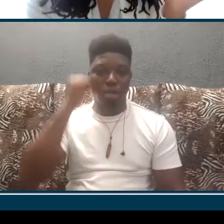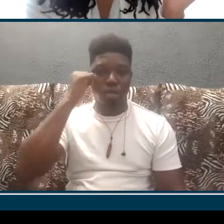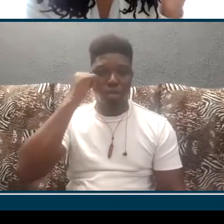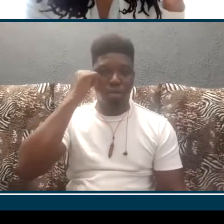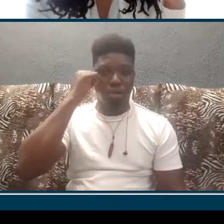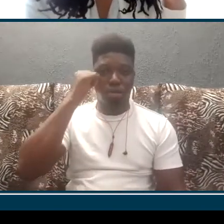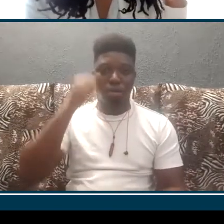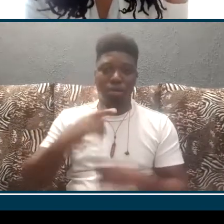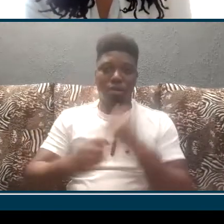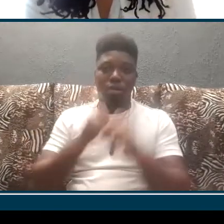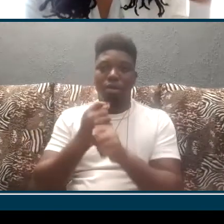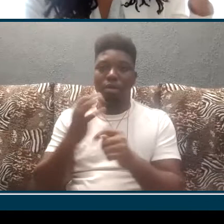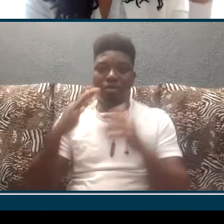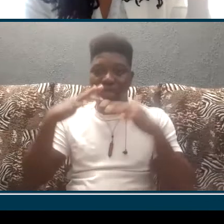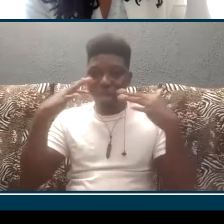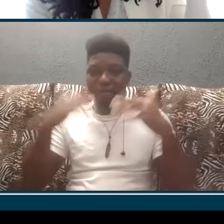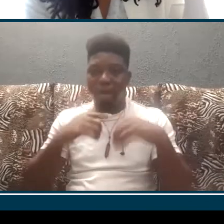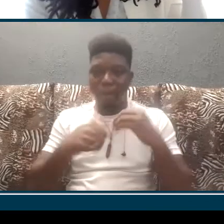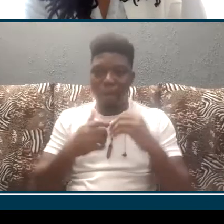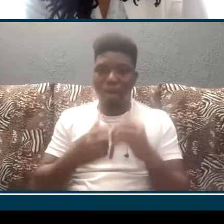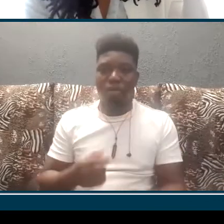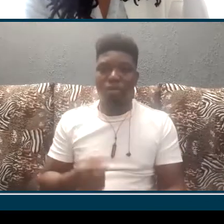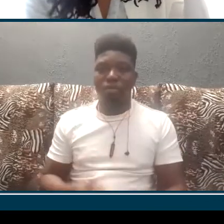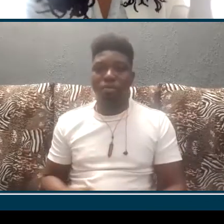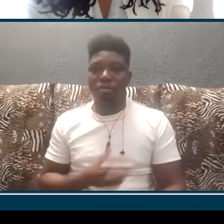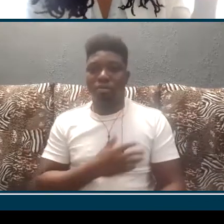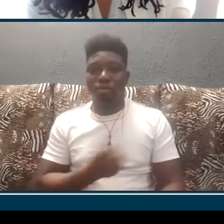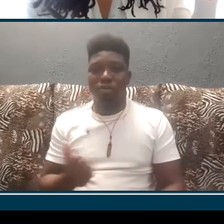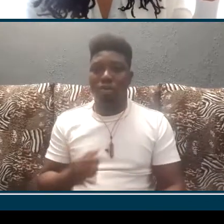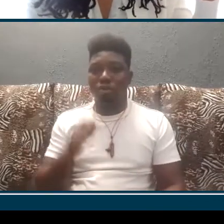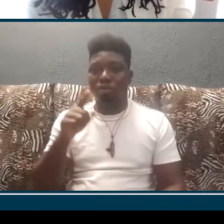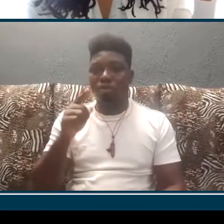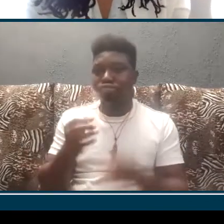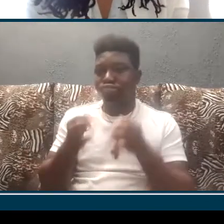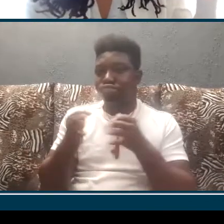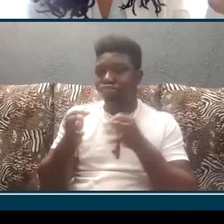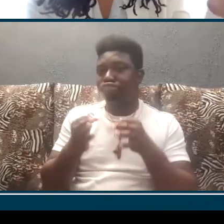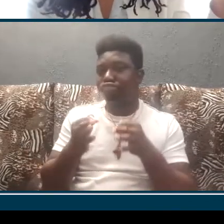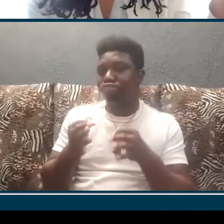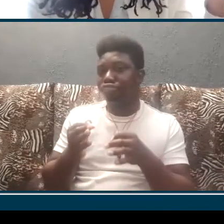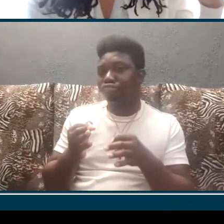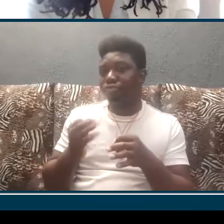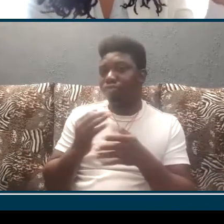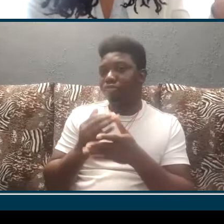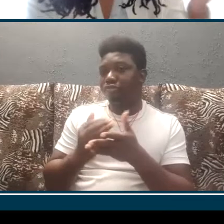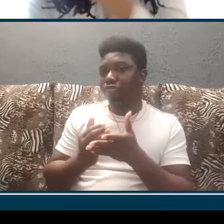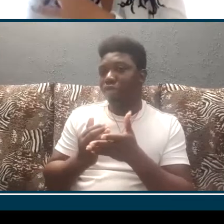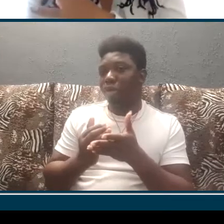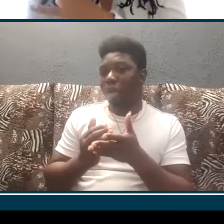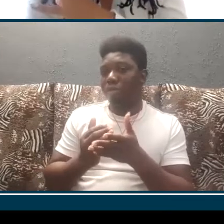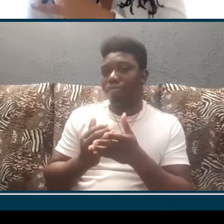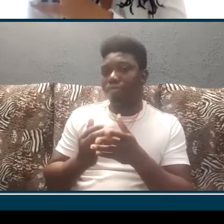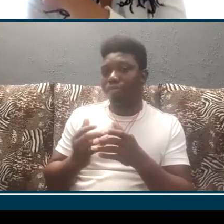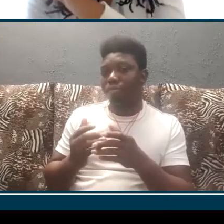that. What can you express for somebody, what is this concept of neurotypical, which then creates